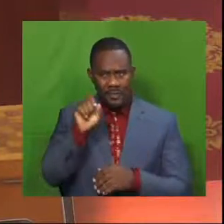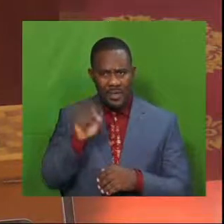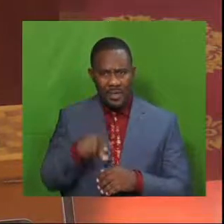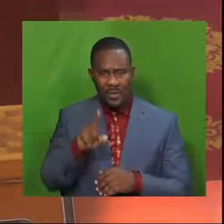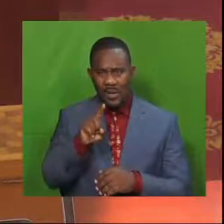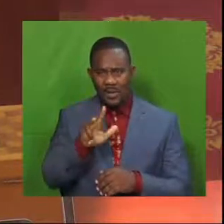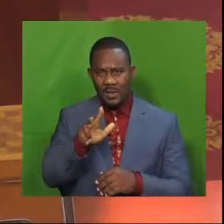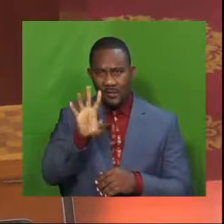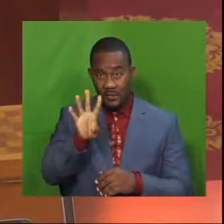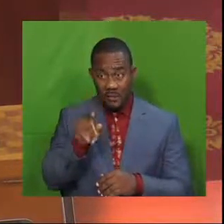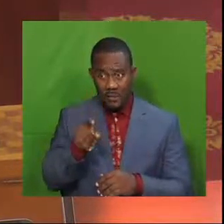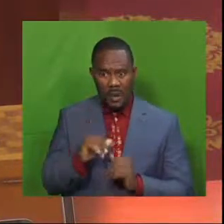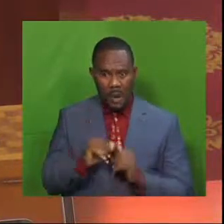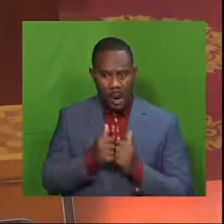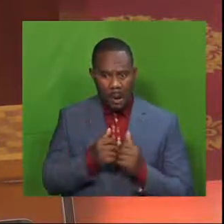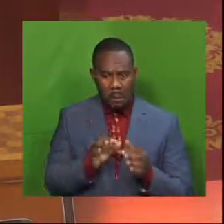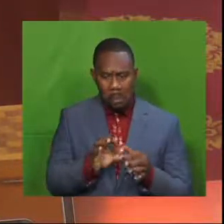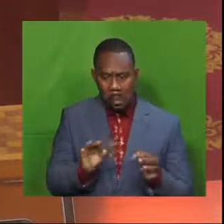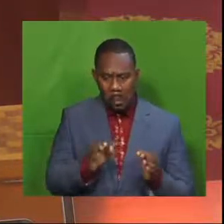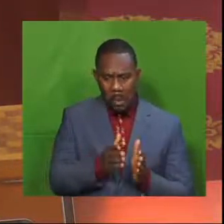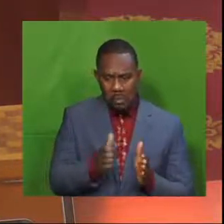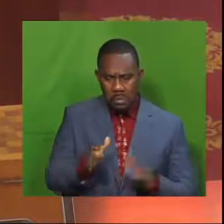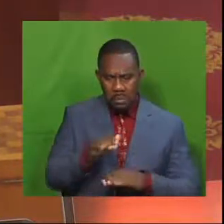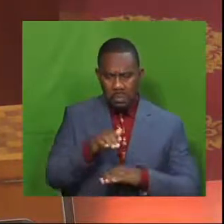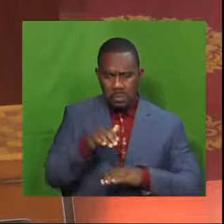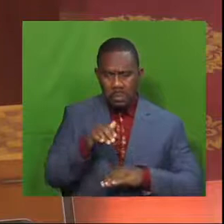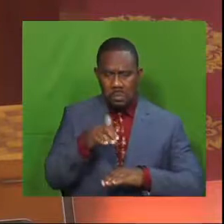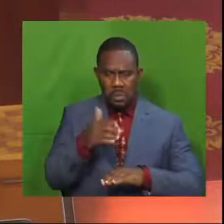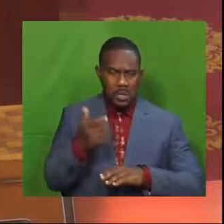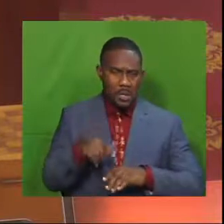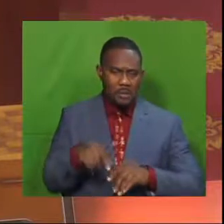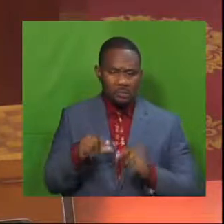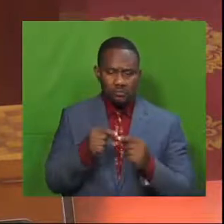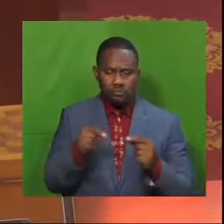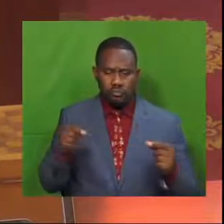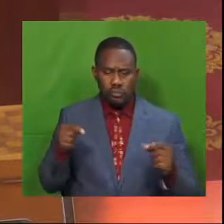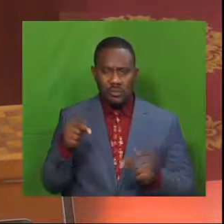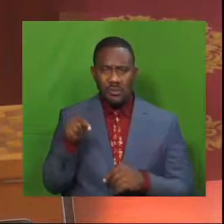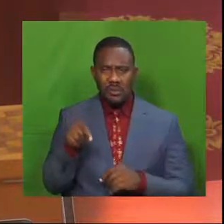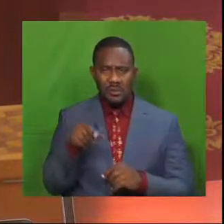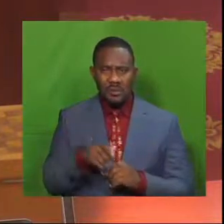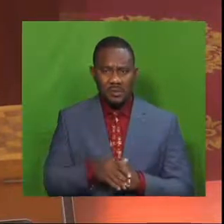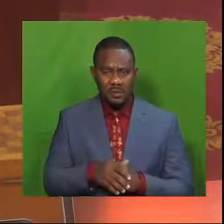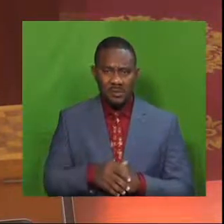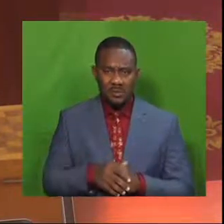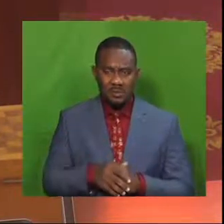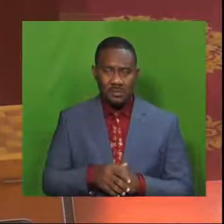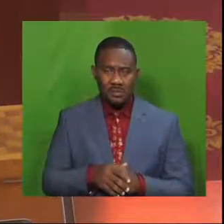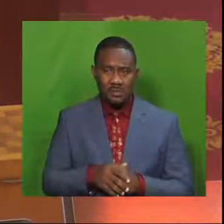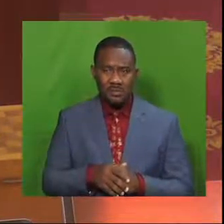134 by member from Okankwe North.